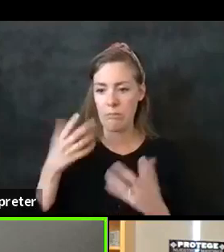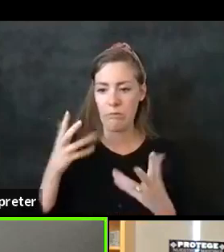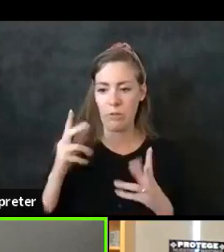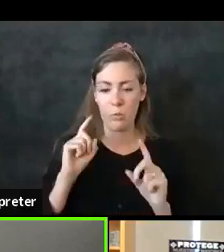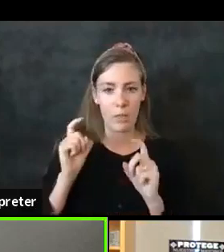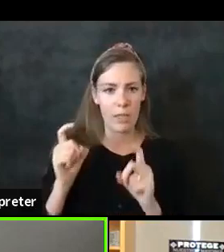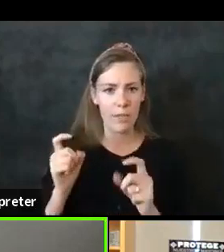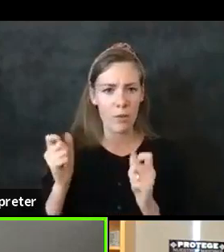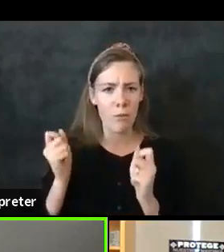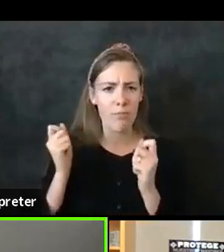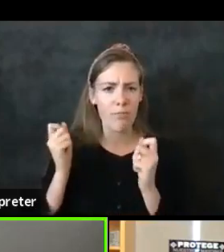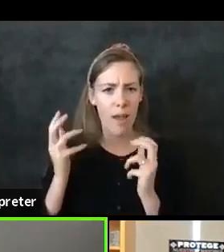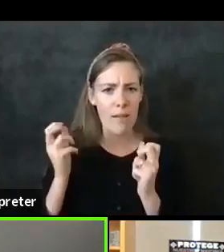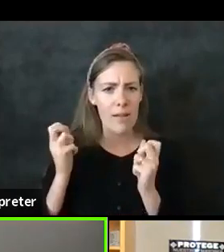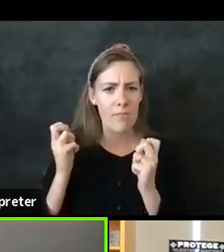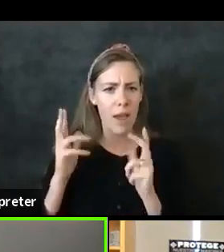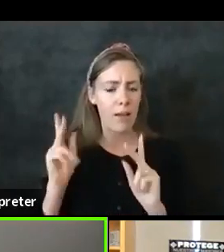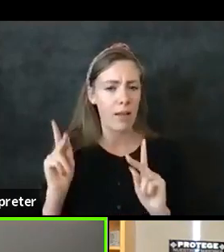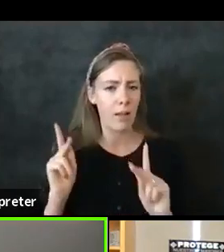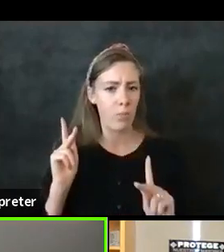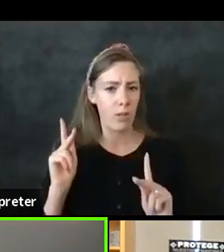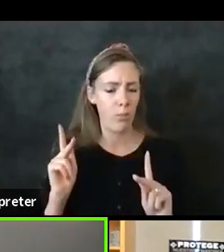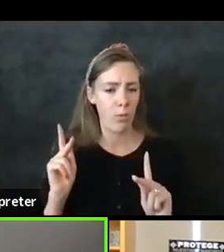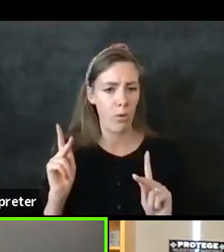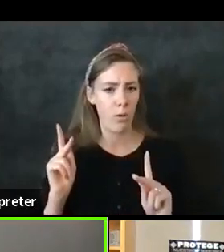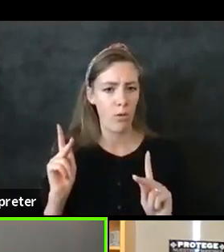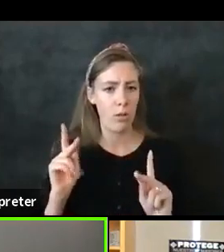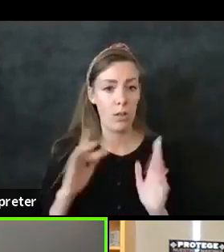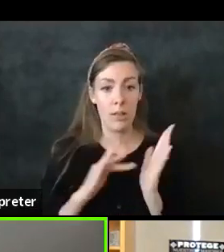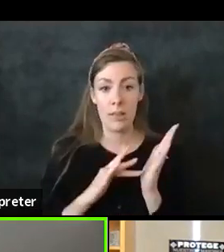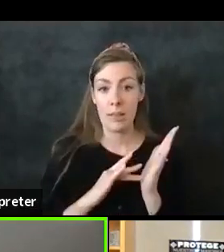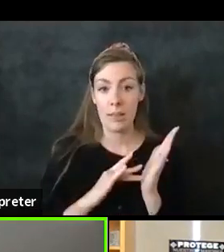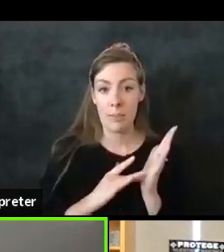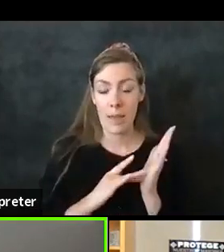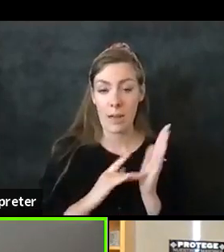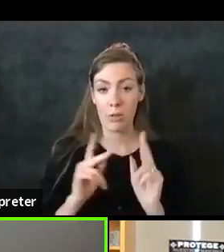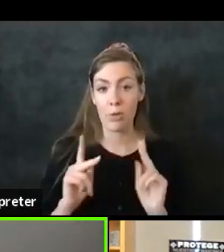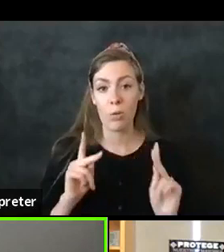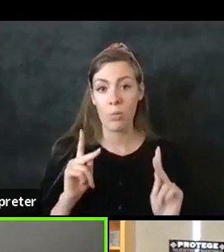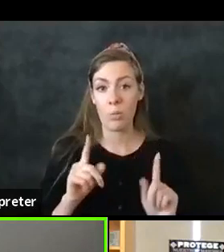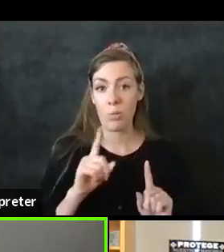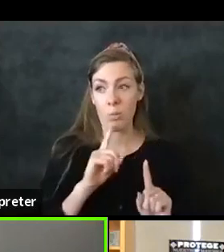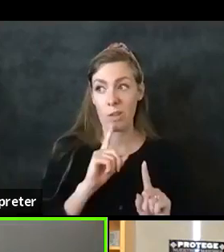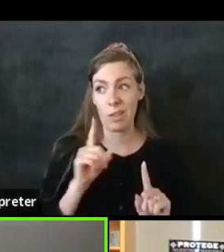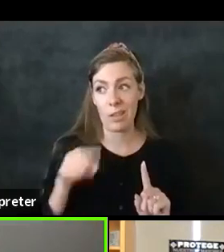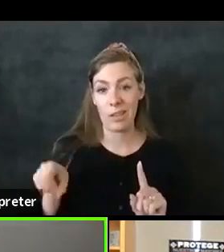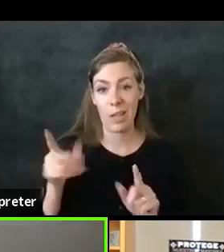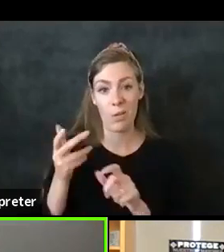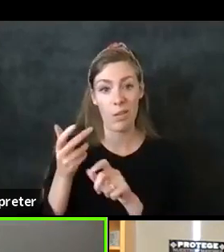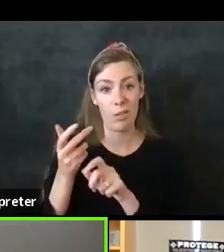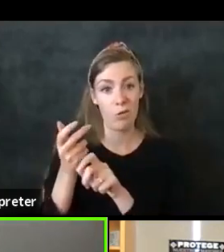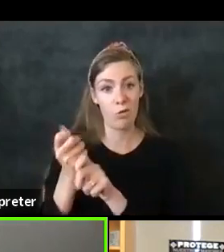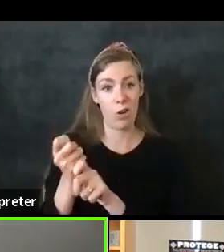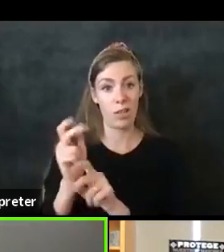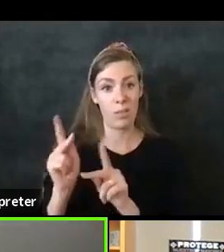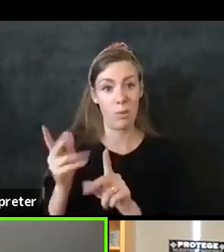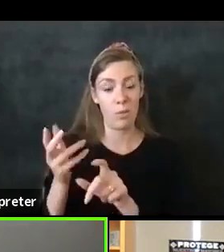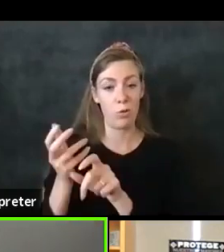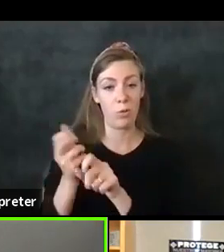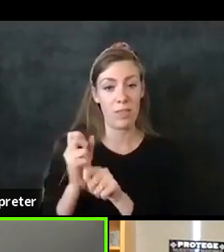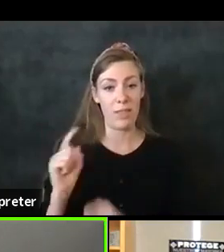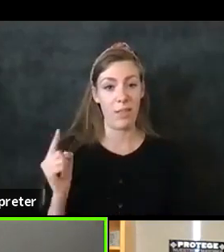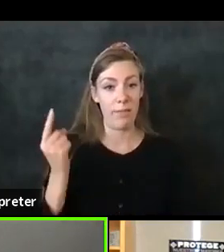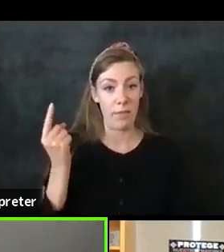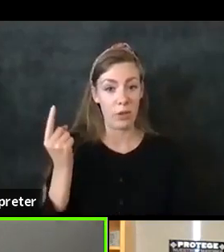many people, millions of people. Medical people were really the trusted people to receive the vaccine